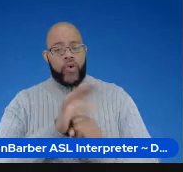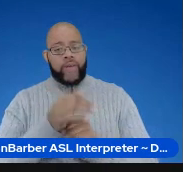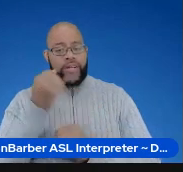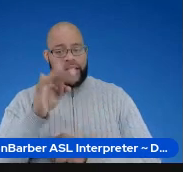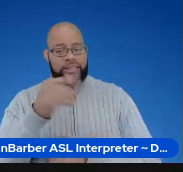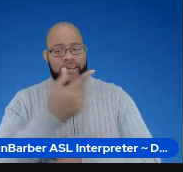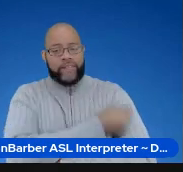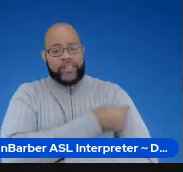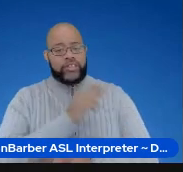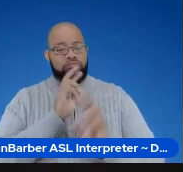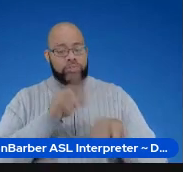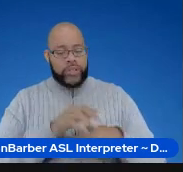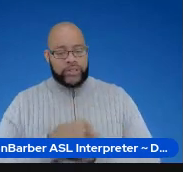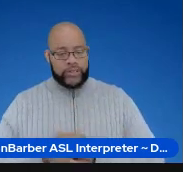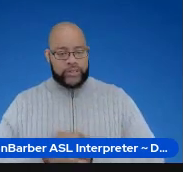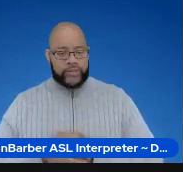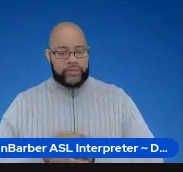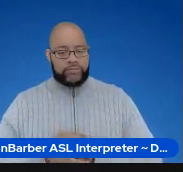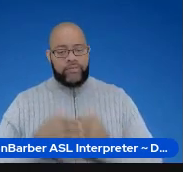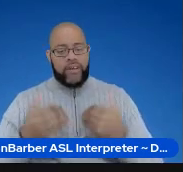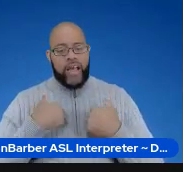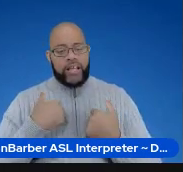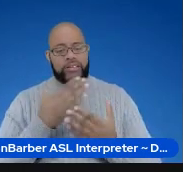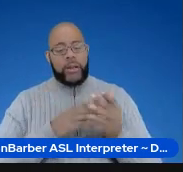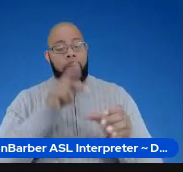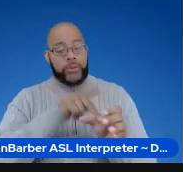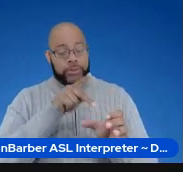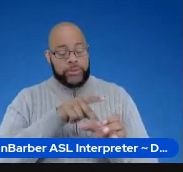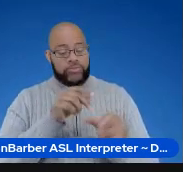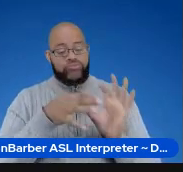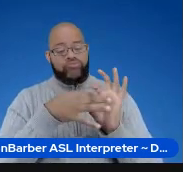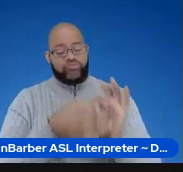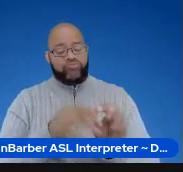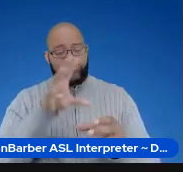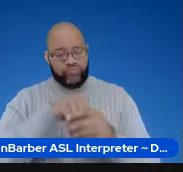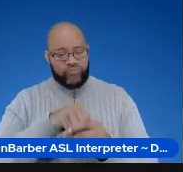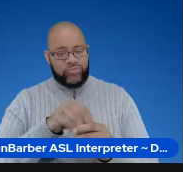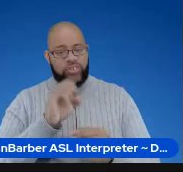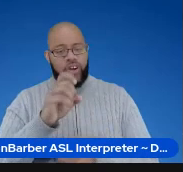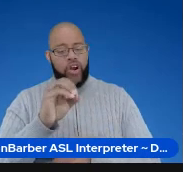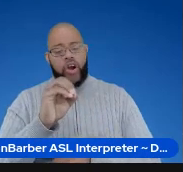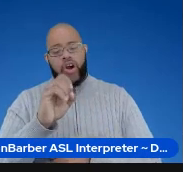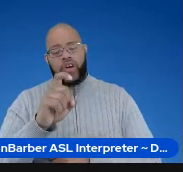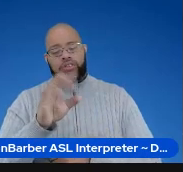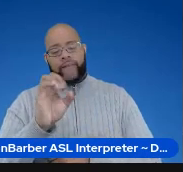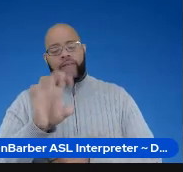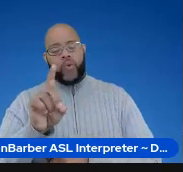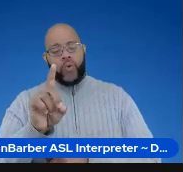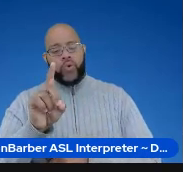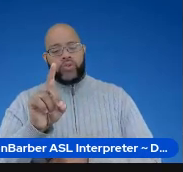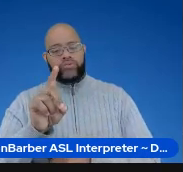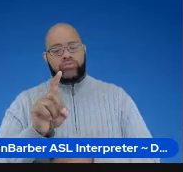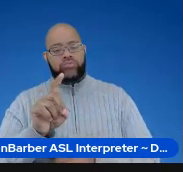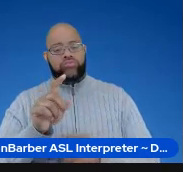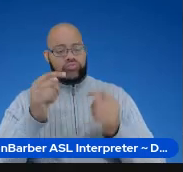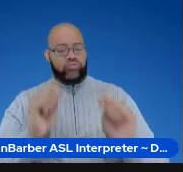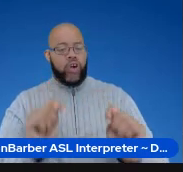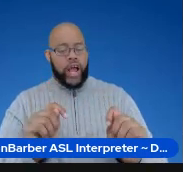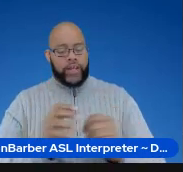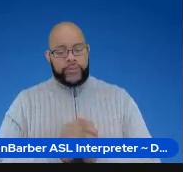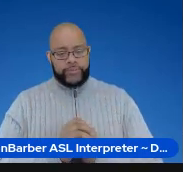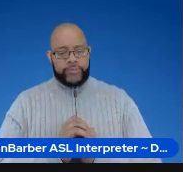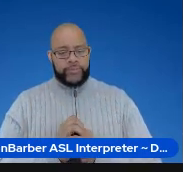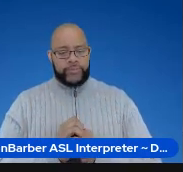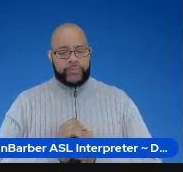vaccine responses. So we had some participants enrolled in our Oxford ChAdOx vaccine trial. So